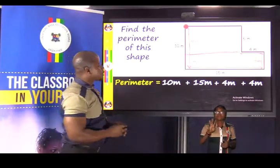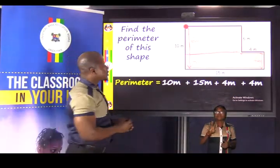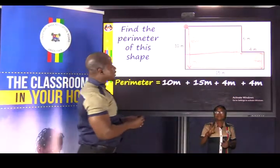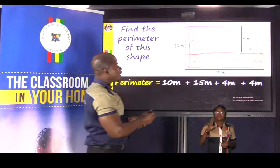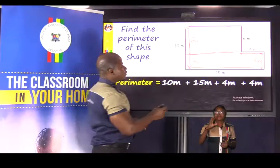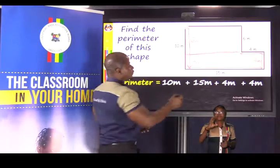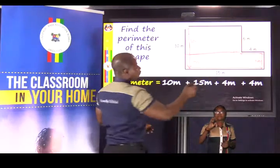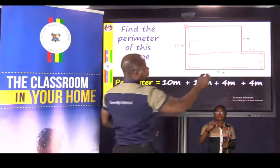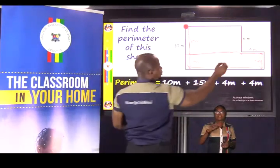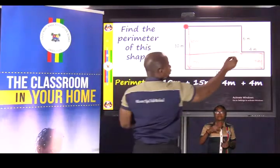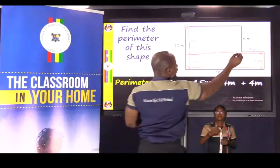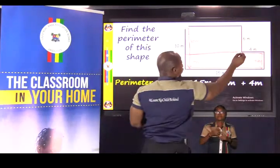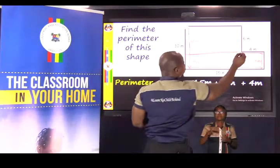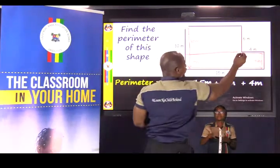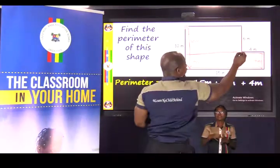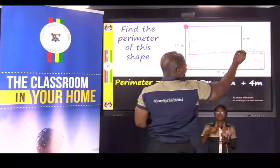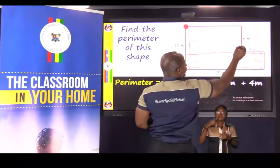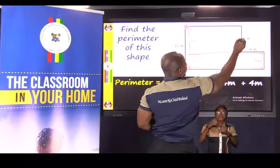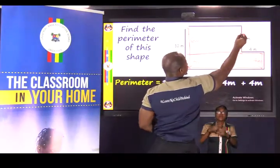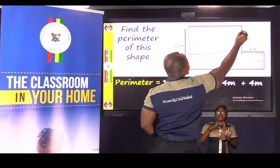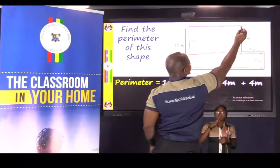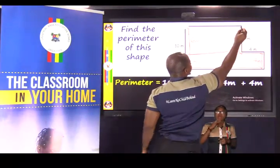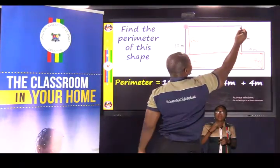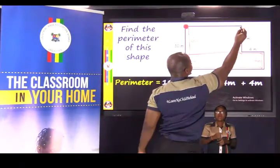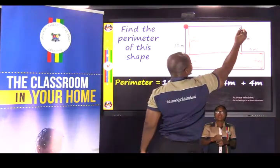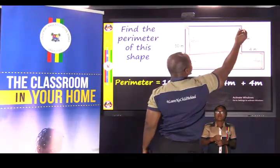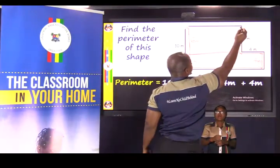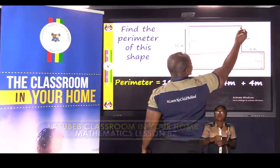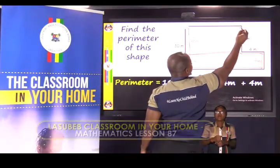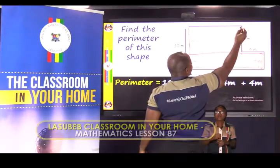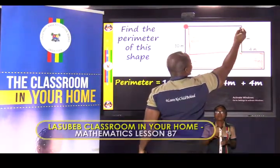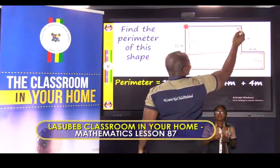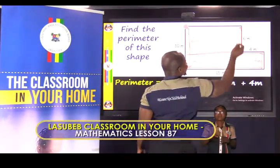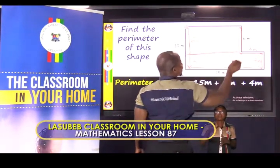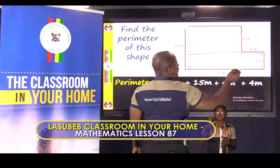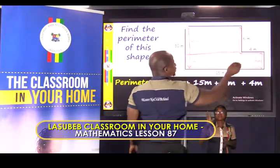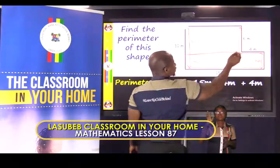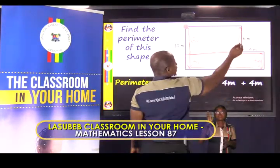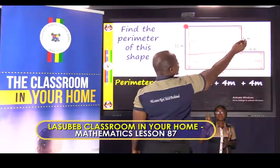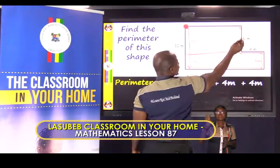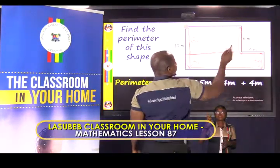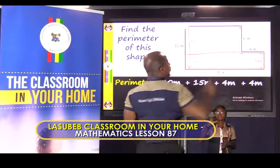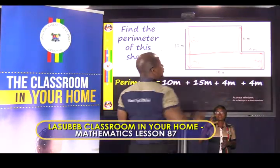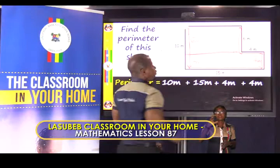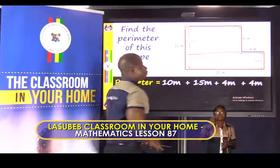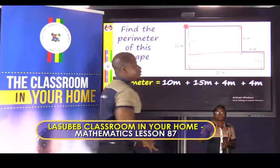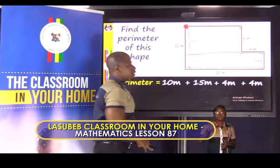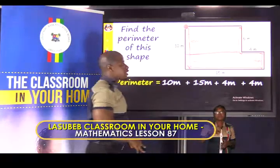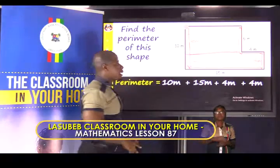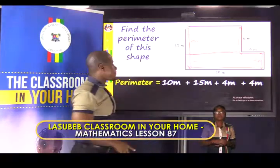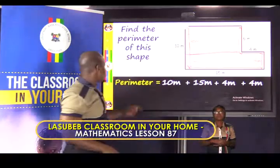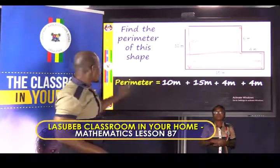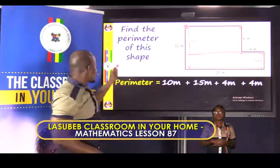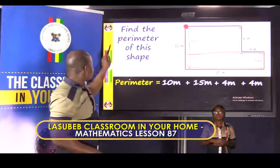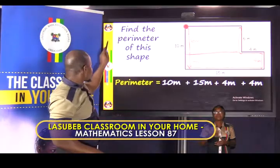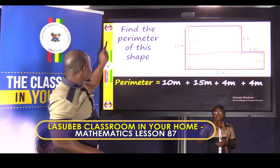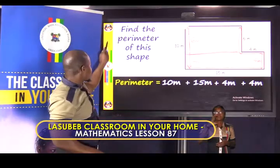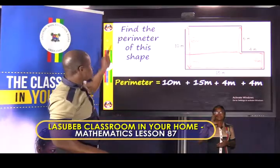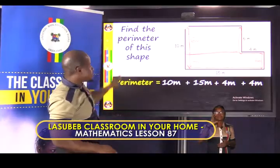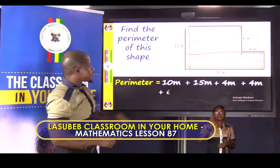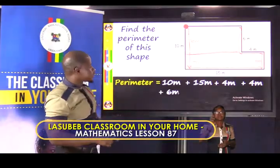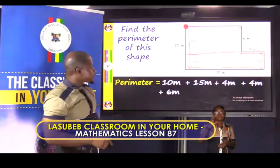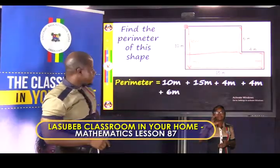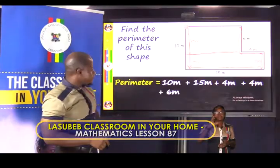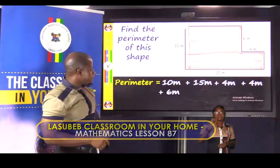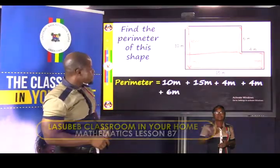meters. Now from this point back to the next point, that's 6 meters. It's very obvious. It's written there.